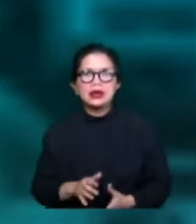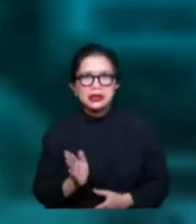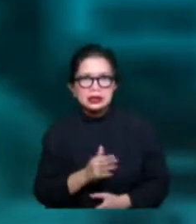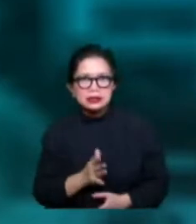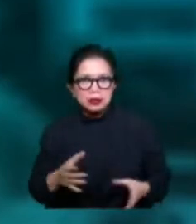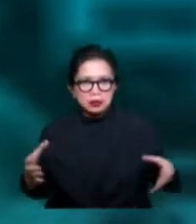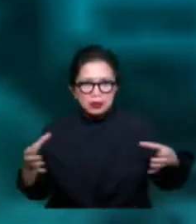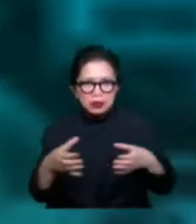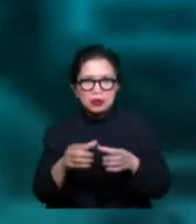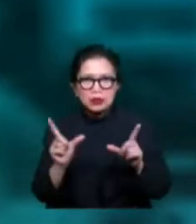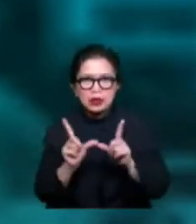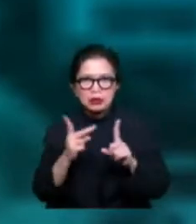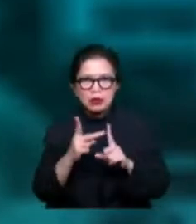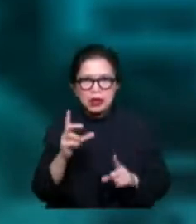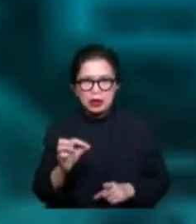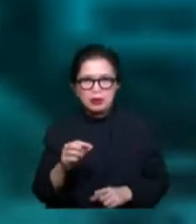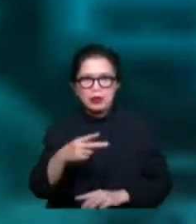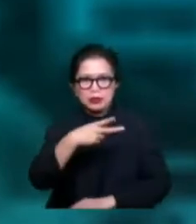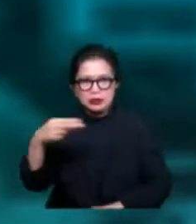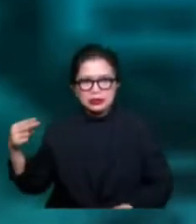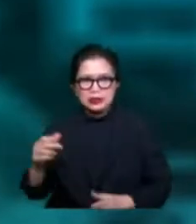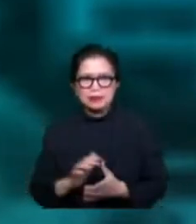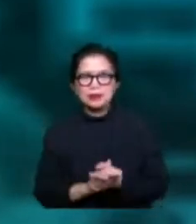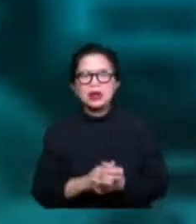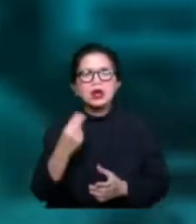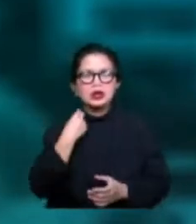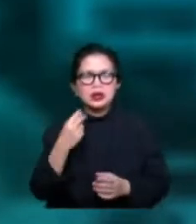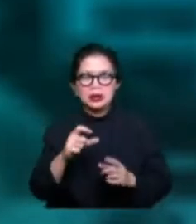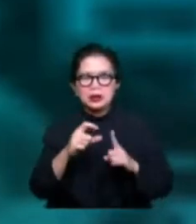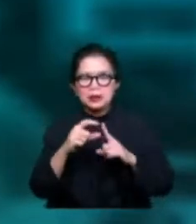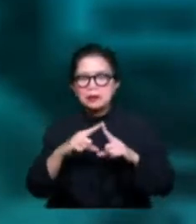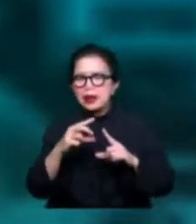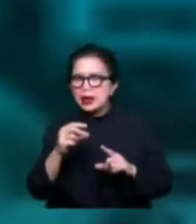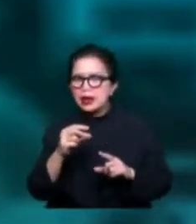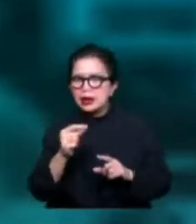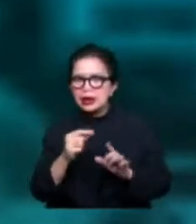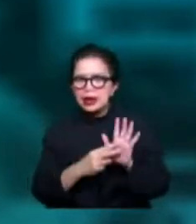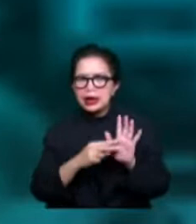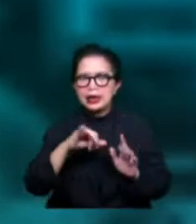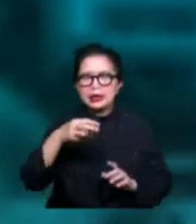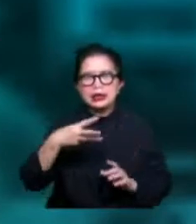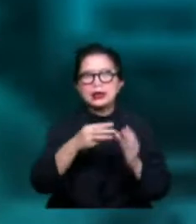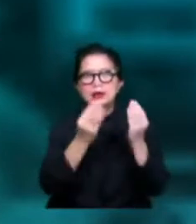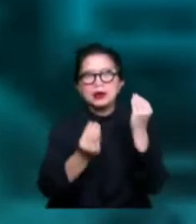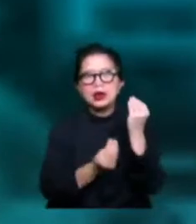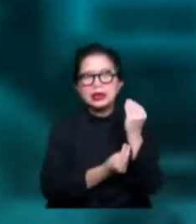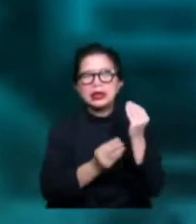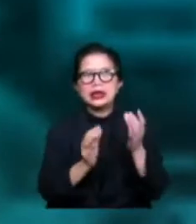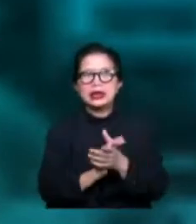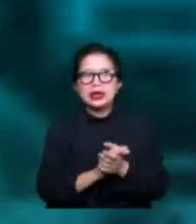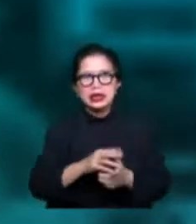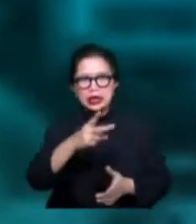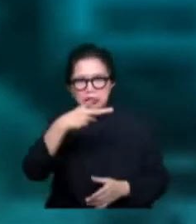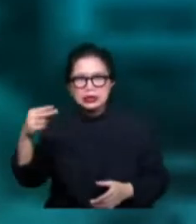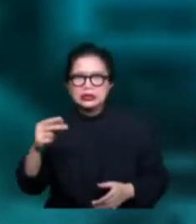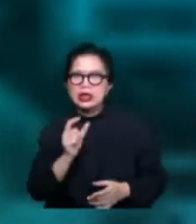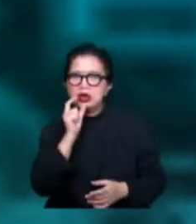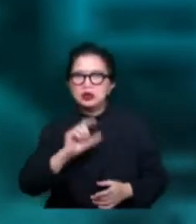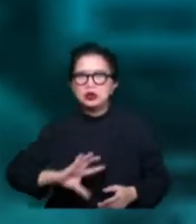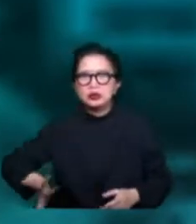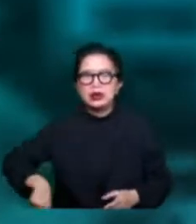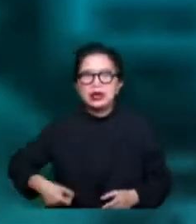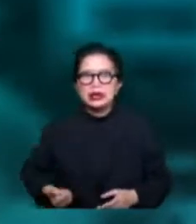Dr. Parani was the WHO representative to Bangladesh, and Dr. Parani joined WHO in the South